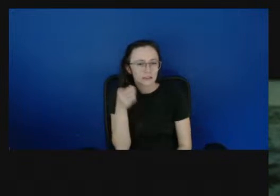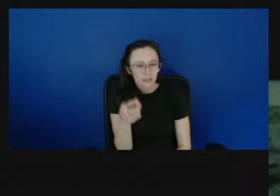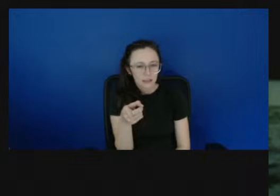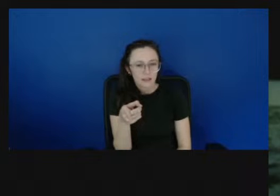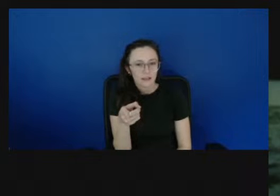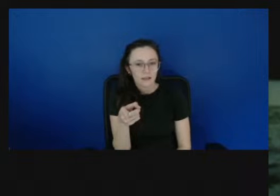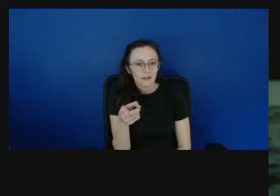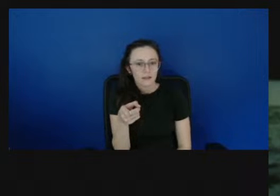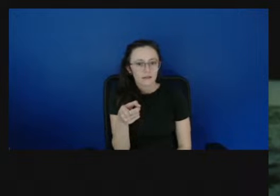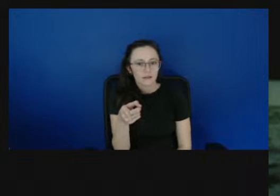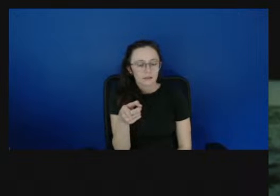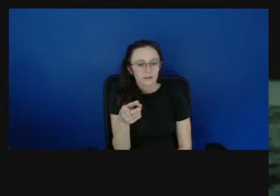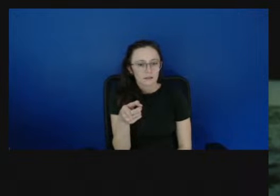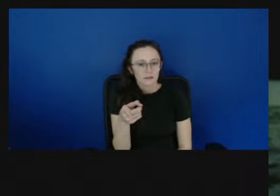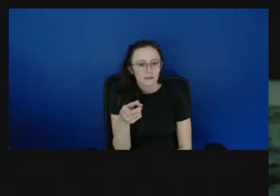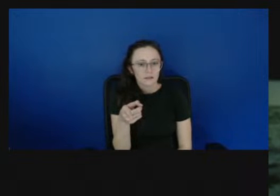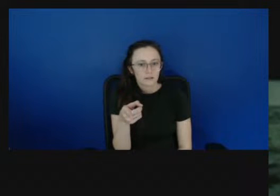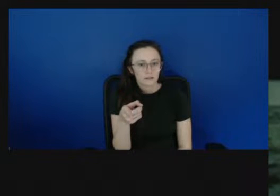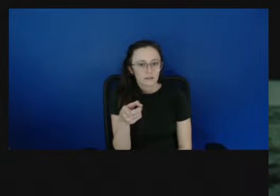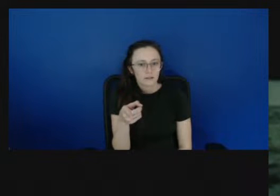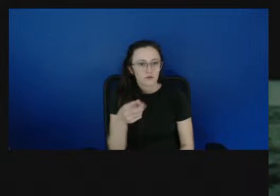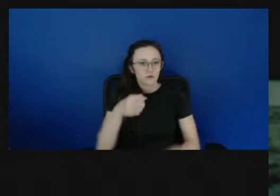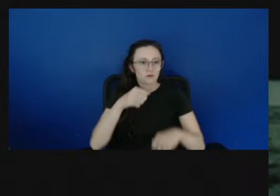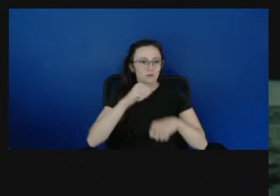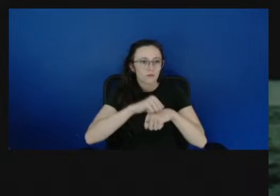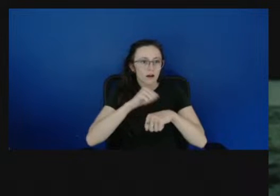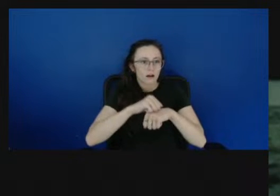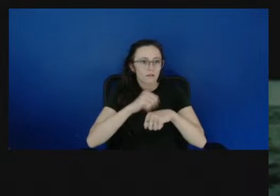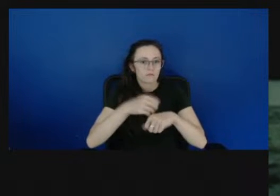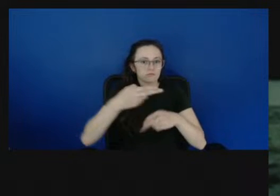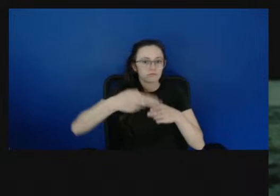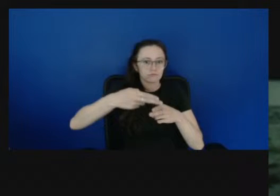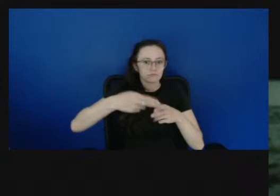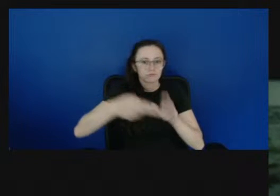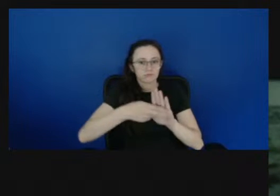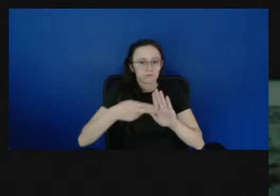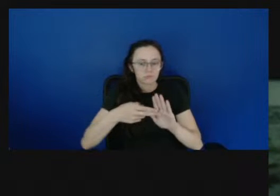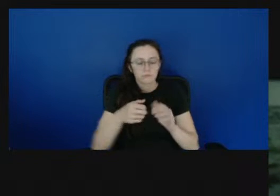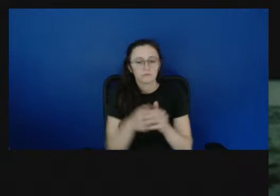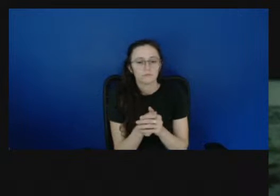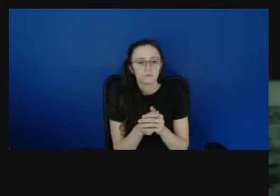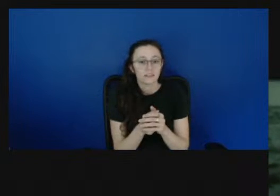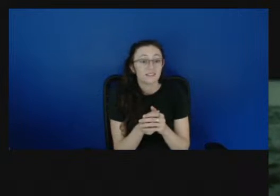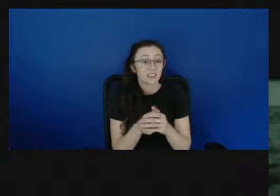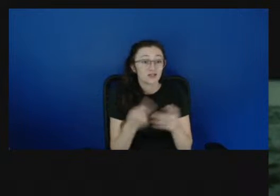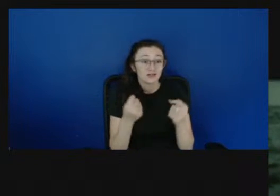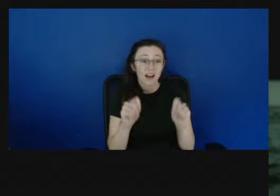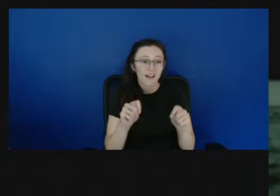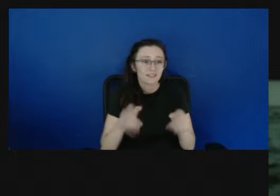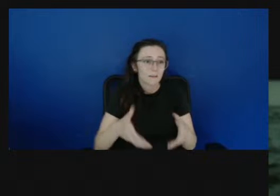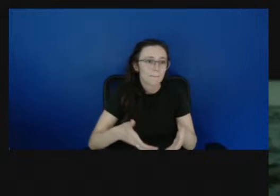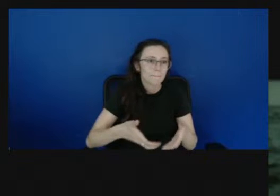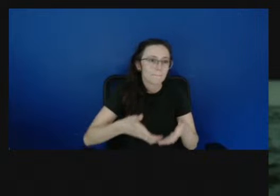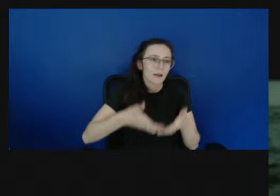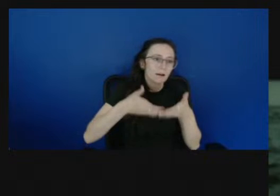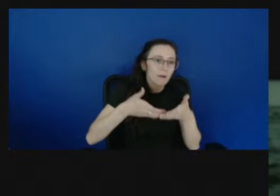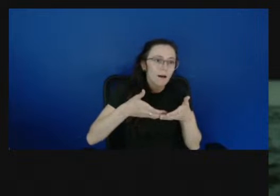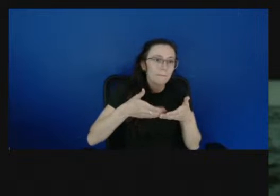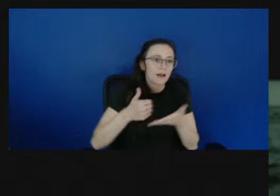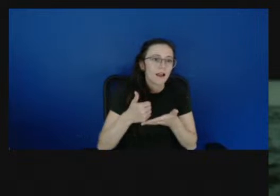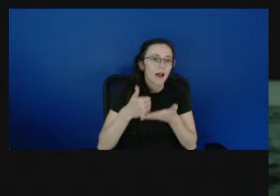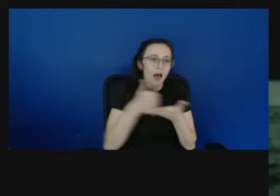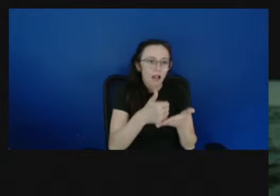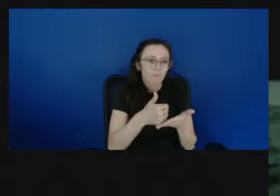cross with rocks there to mark it. And as they picked him up and tried to carry him to safety, they were pelted with stones from